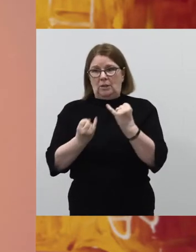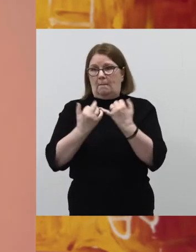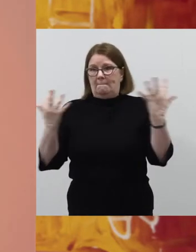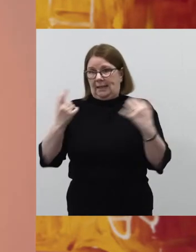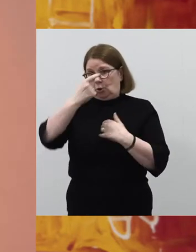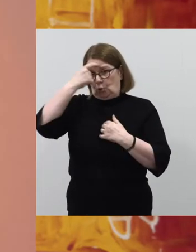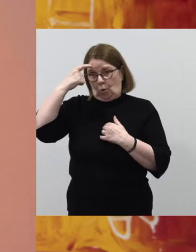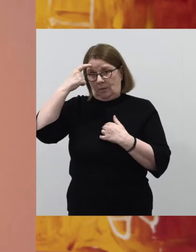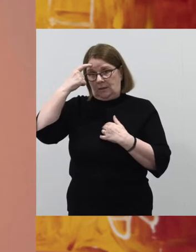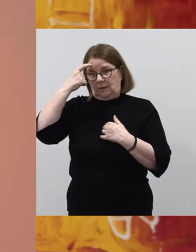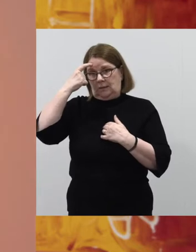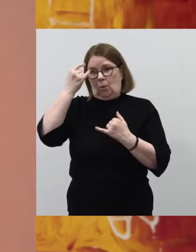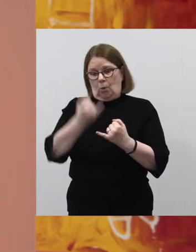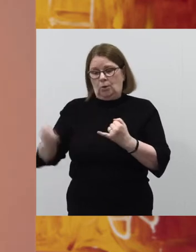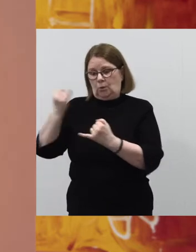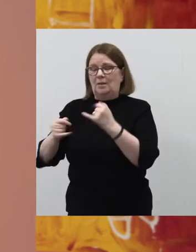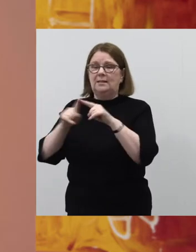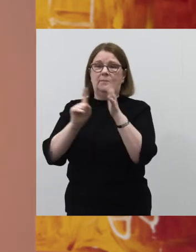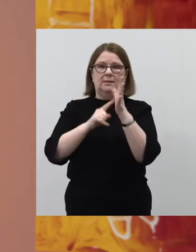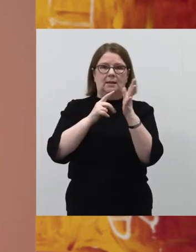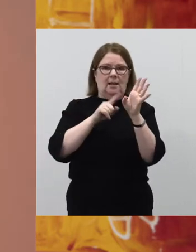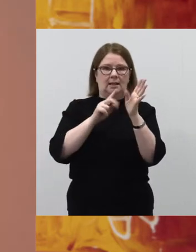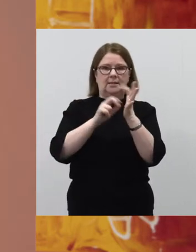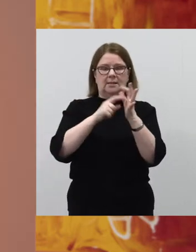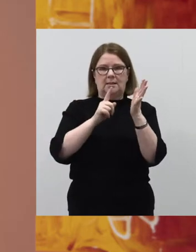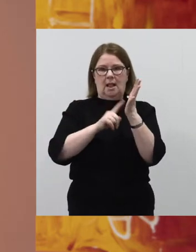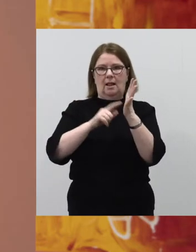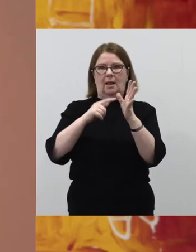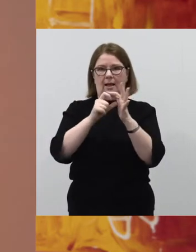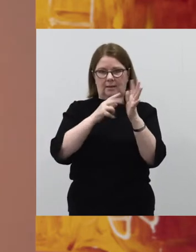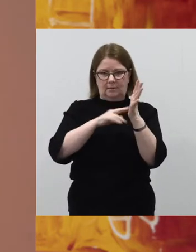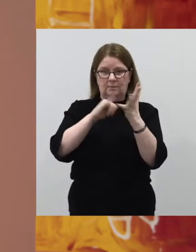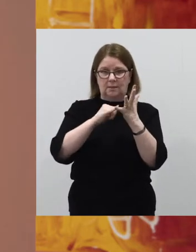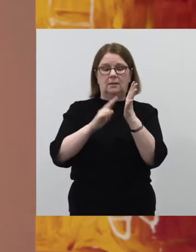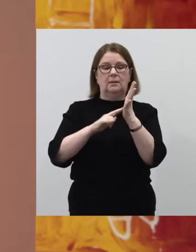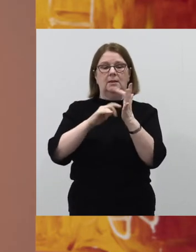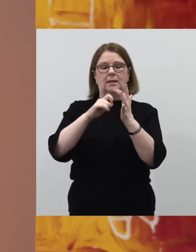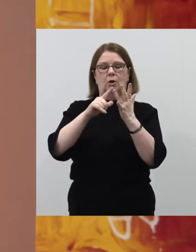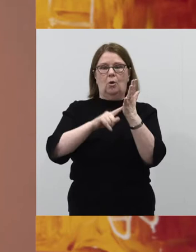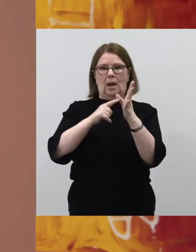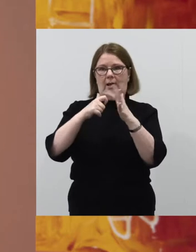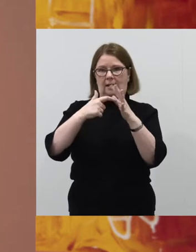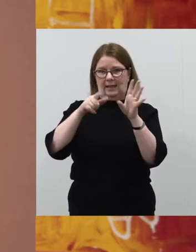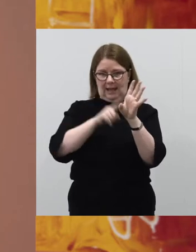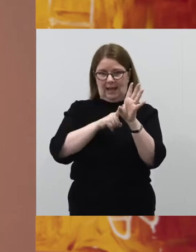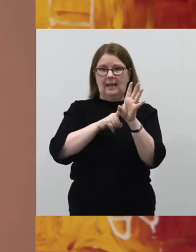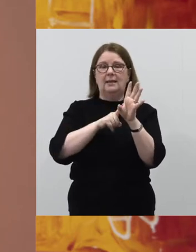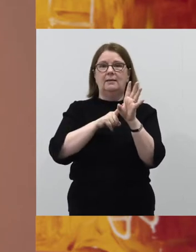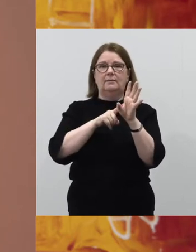Anna Netzari embraces her dark side as an otherworldly escape that provides a world of unimaginable